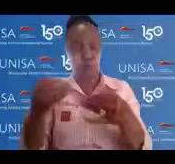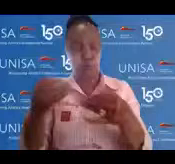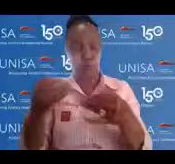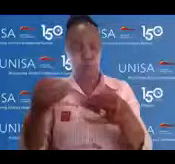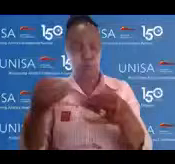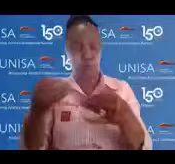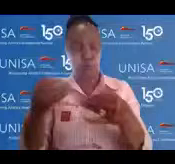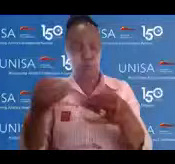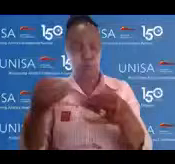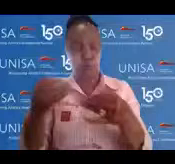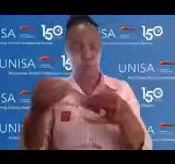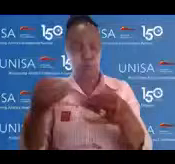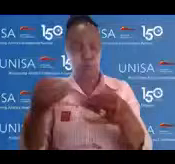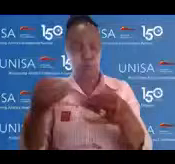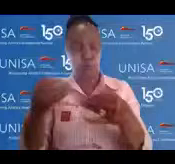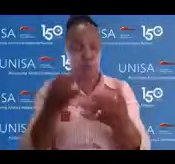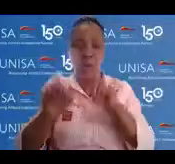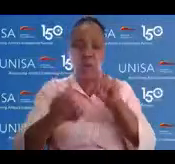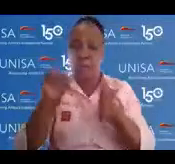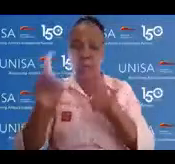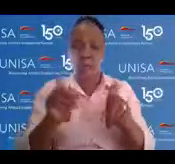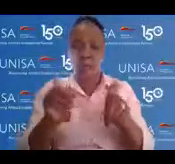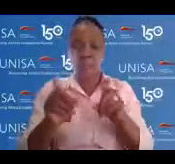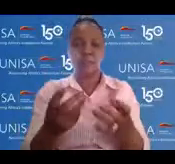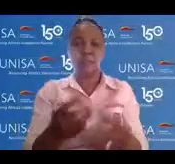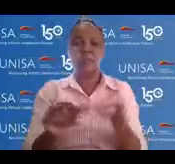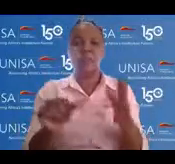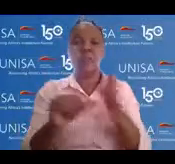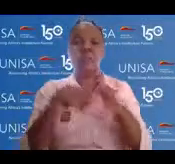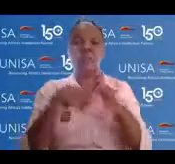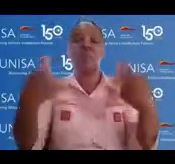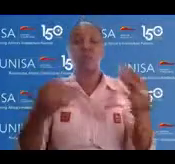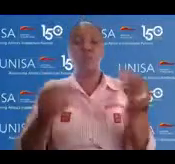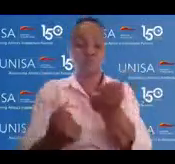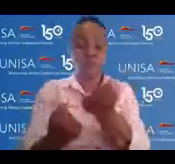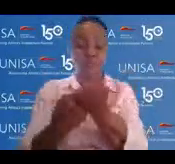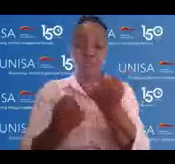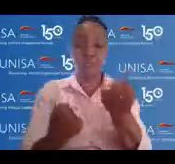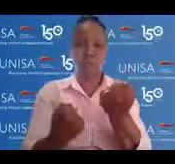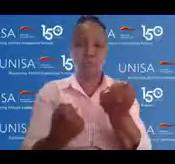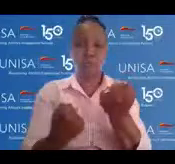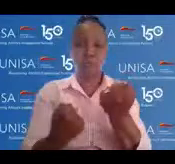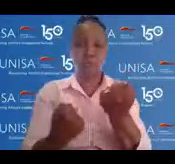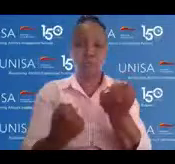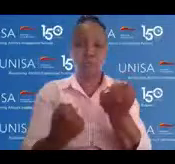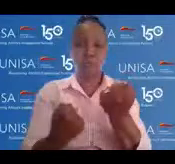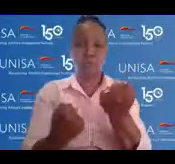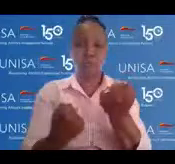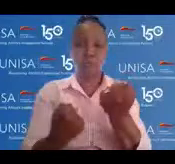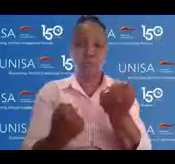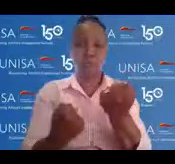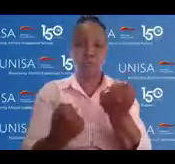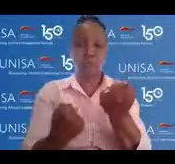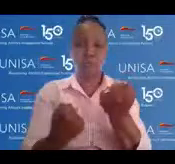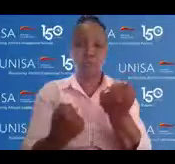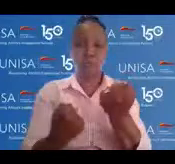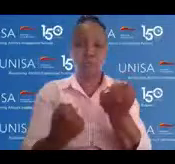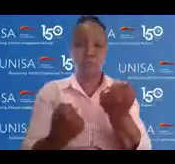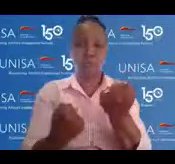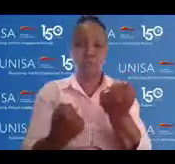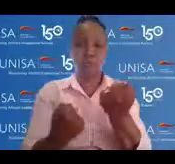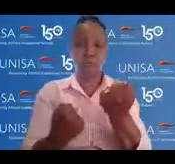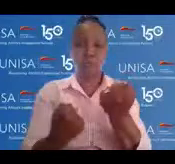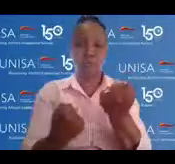questions, and most importantly, support contact information. That's all from me. Thank